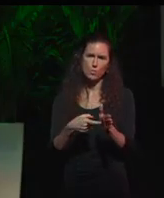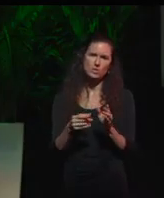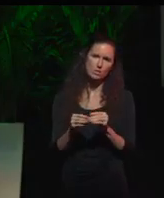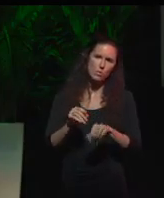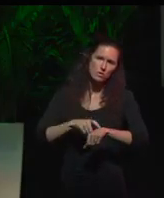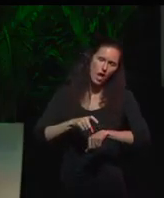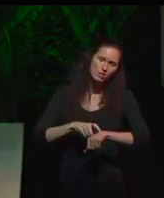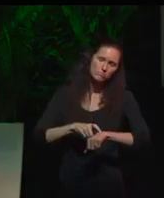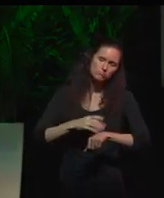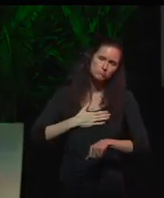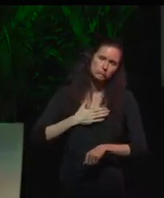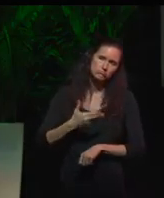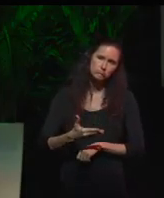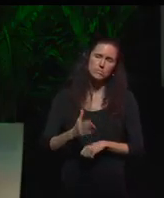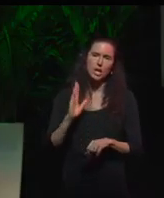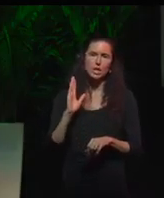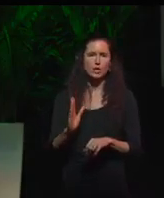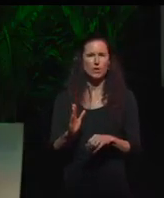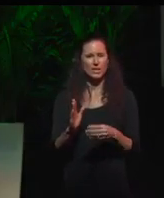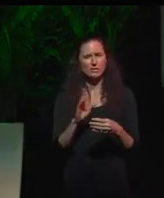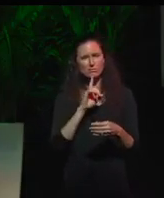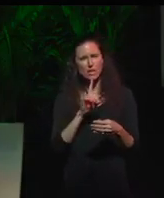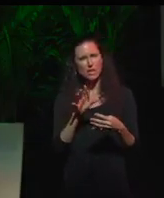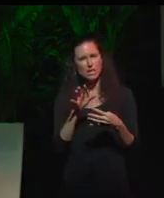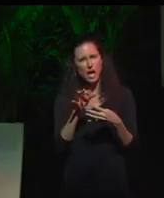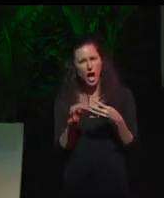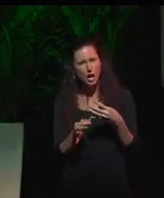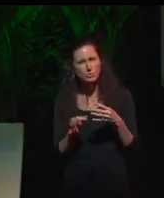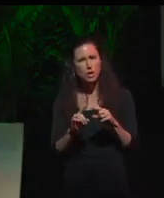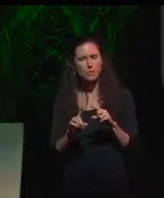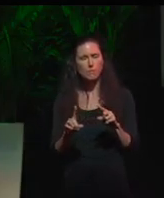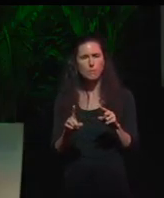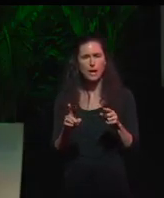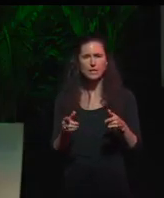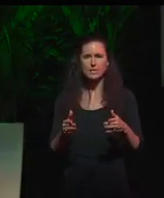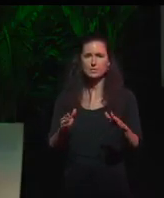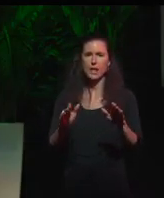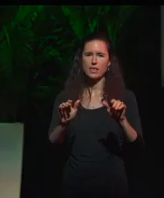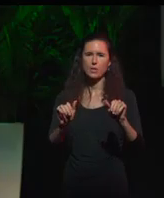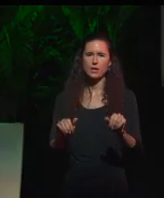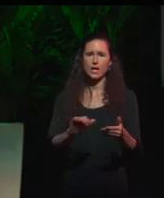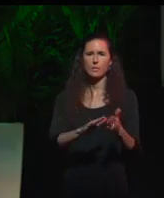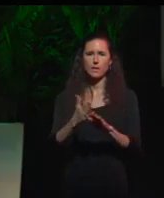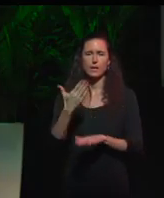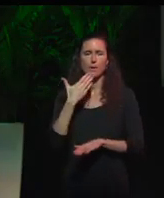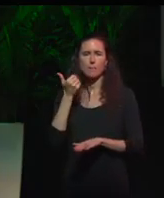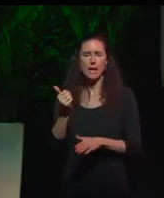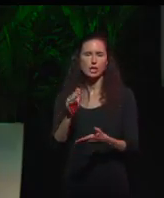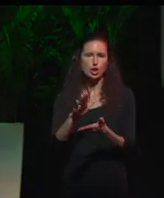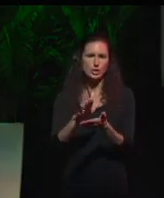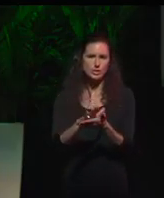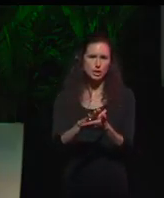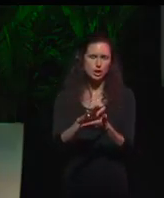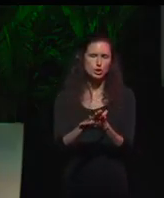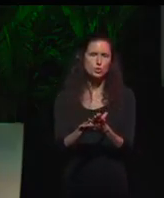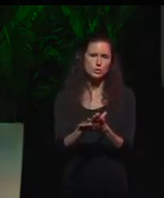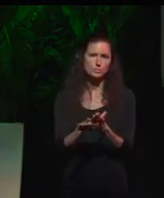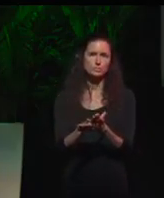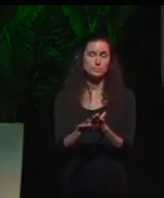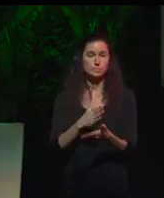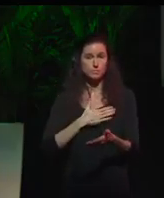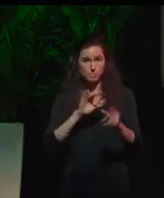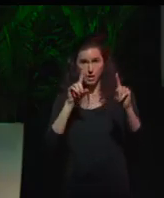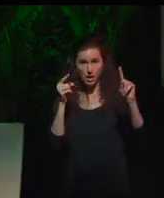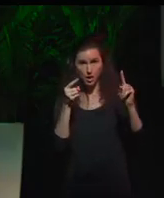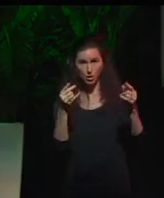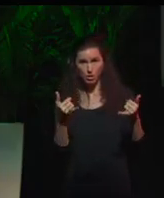time. They really are optional, but they are the path to us becoming a better institution. My goal